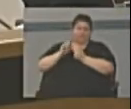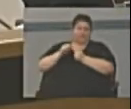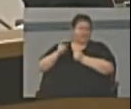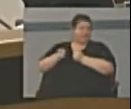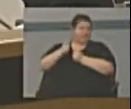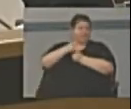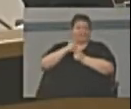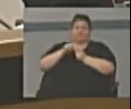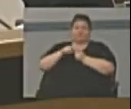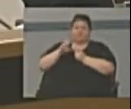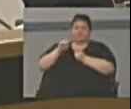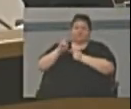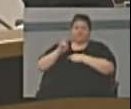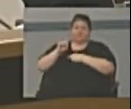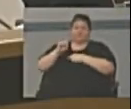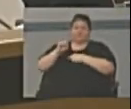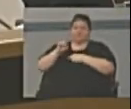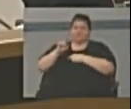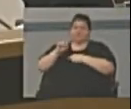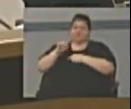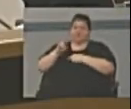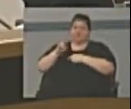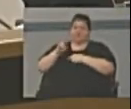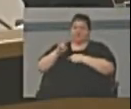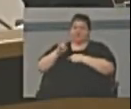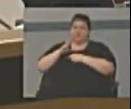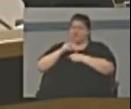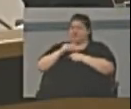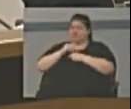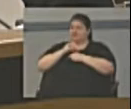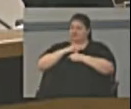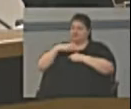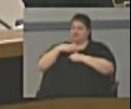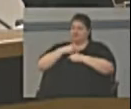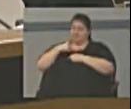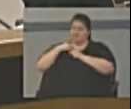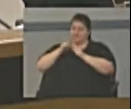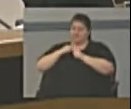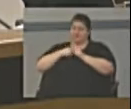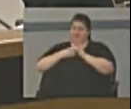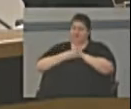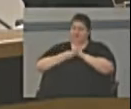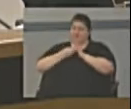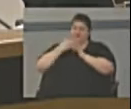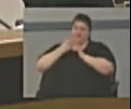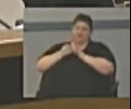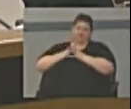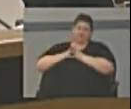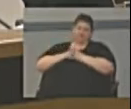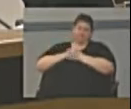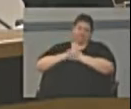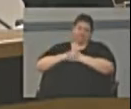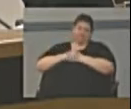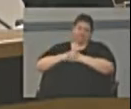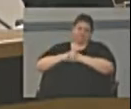Or give them to Ms. Rao, and we'll make sure the council members get a copy of that. Okay. Thank you, sir. Mr. Chairman? Yes, sir. Since I